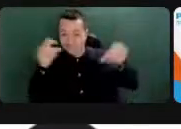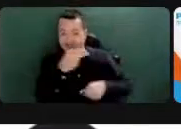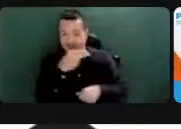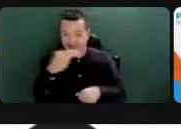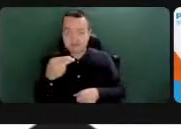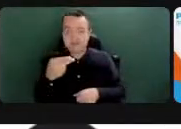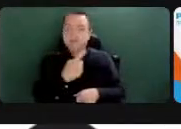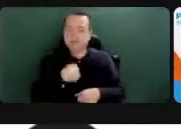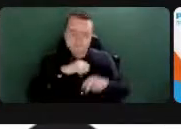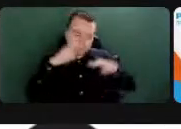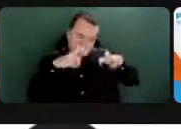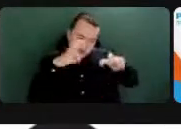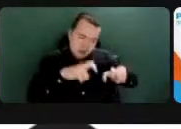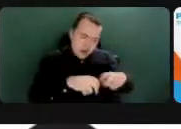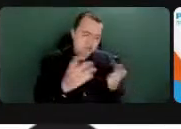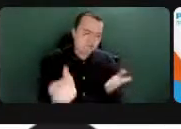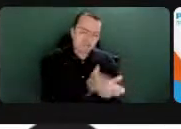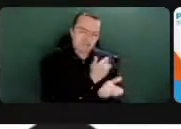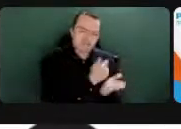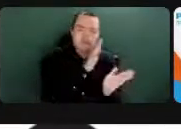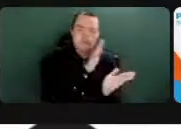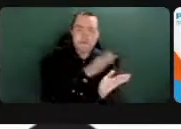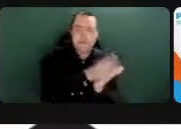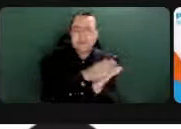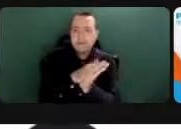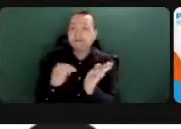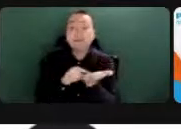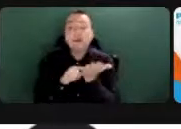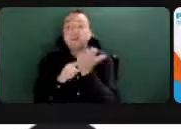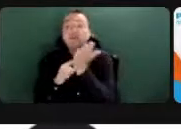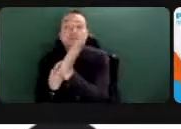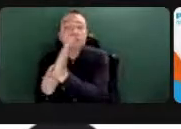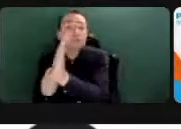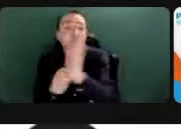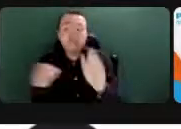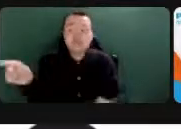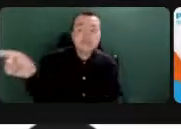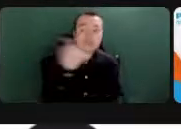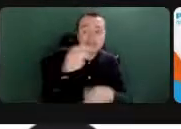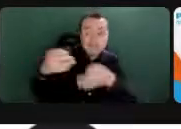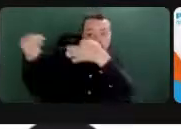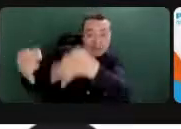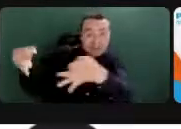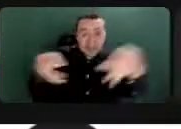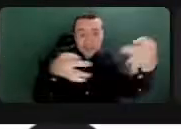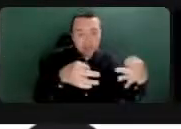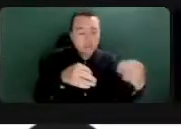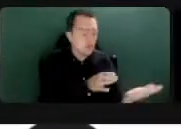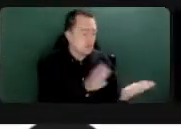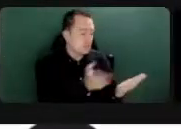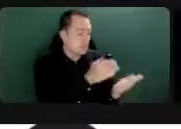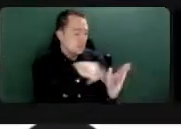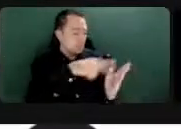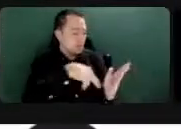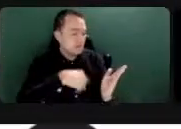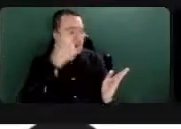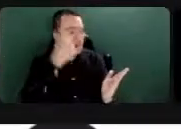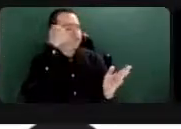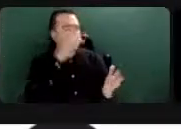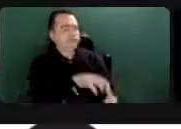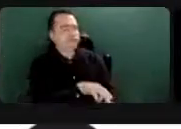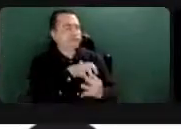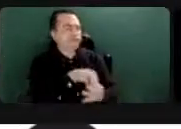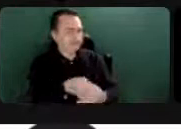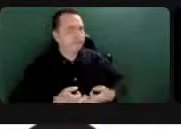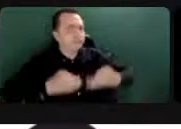disasters and health emergencies. There could be rapid onset disasters due to natural hazards. They could be the challenges that